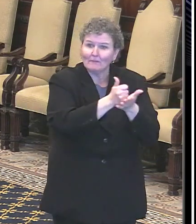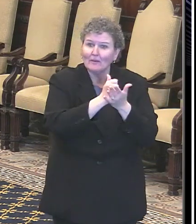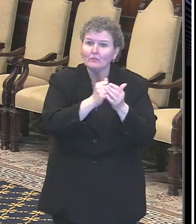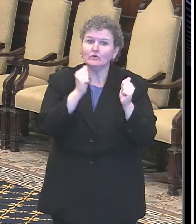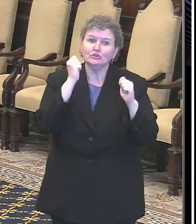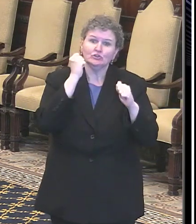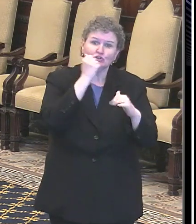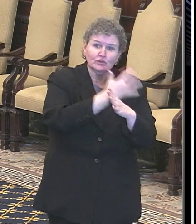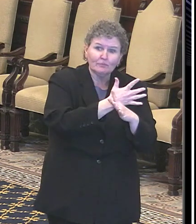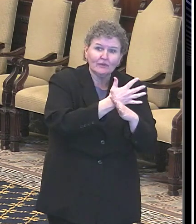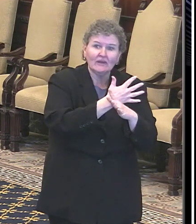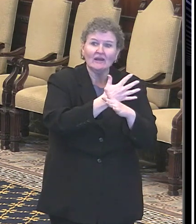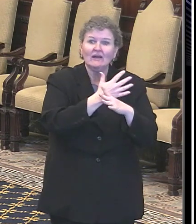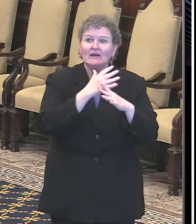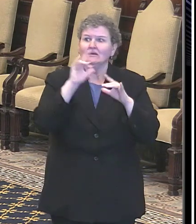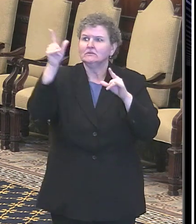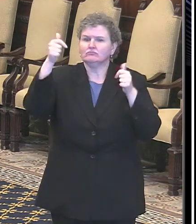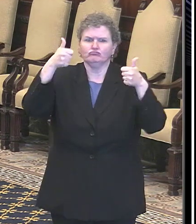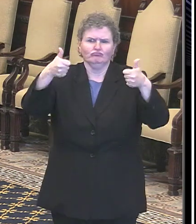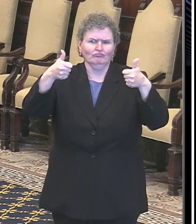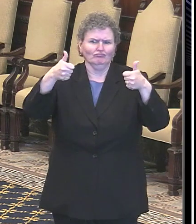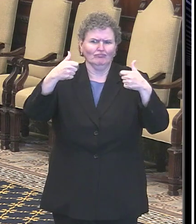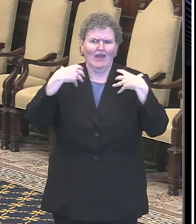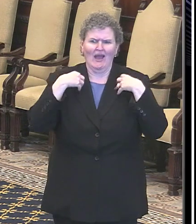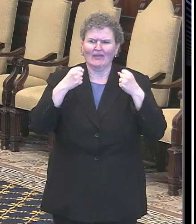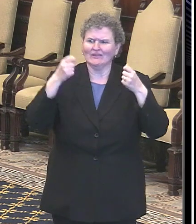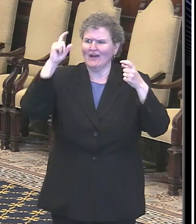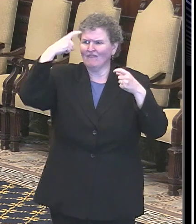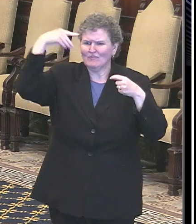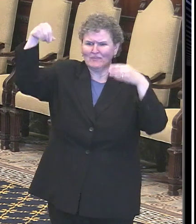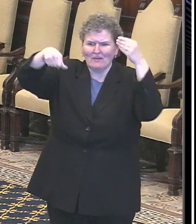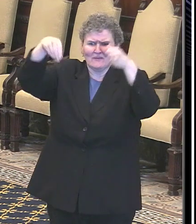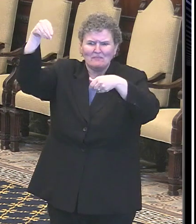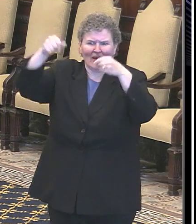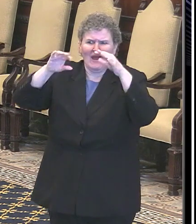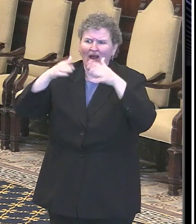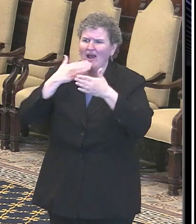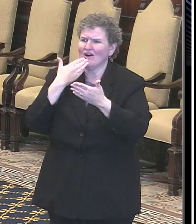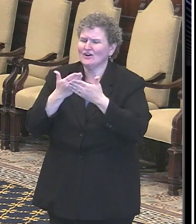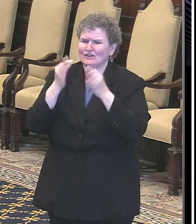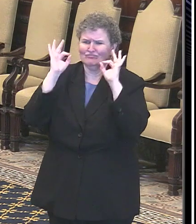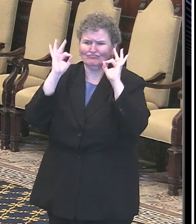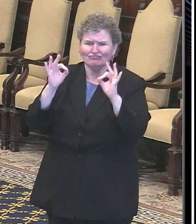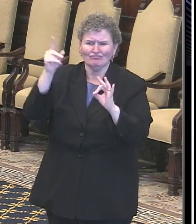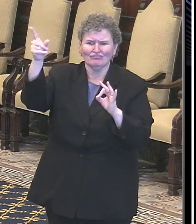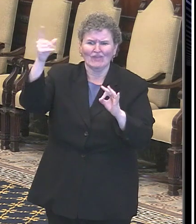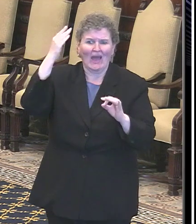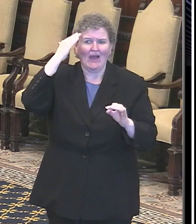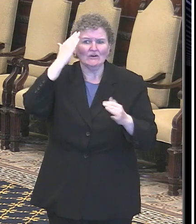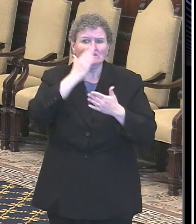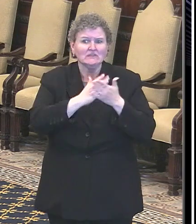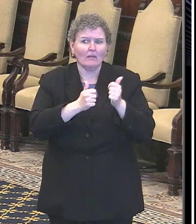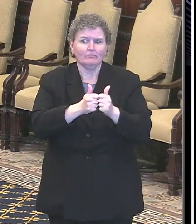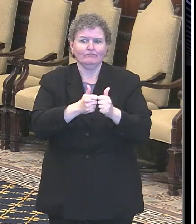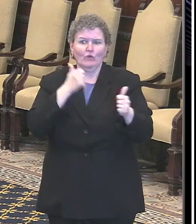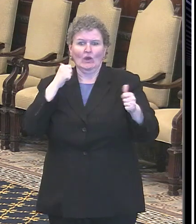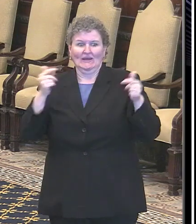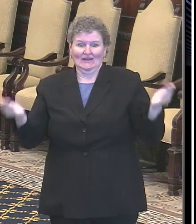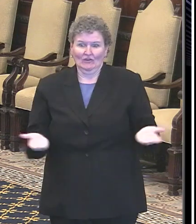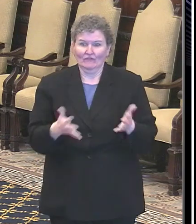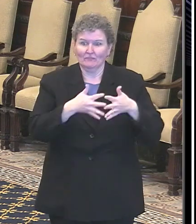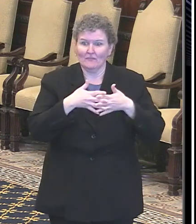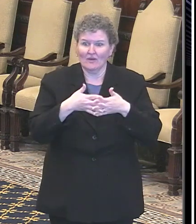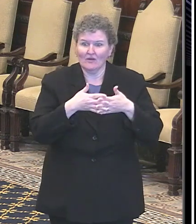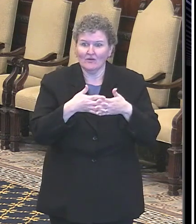have a great health system. It's paid for by the government. I know people want to avoid that, push it back, call it socialism,